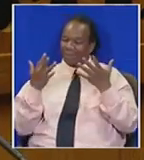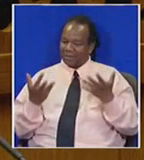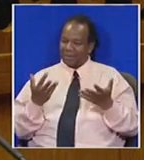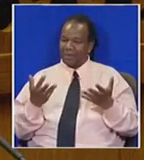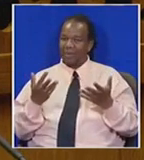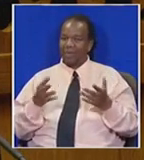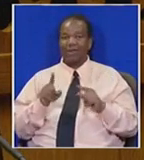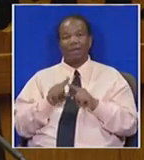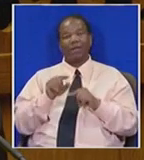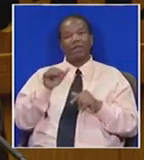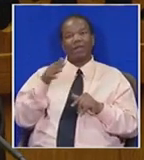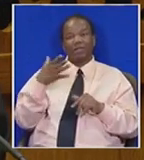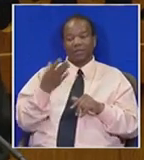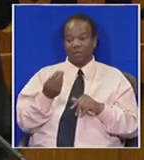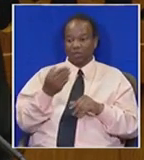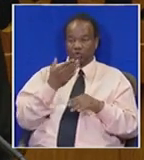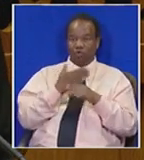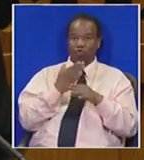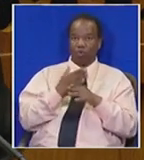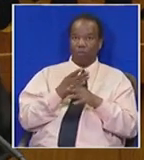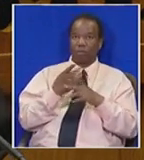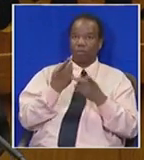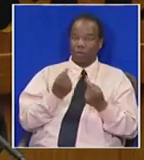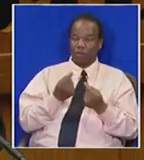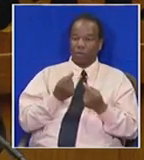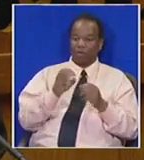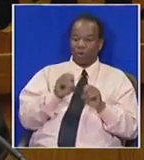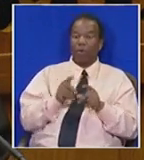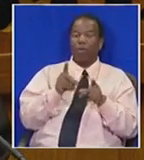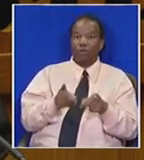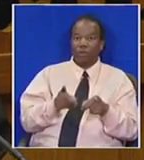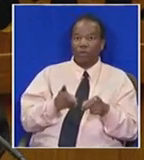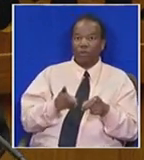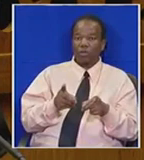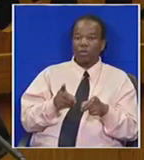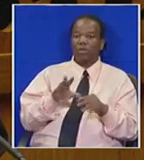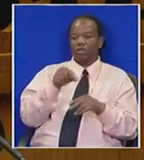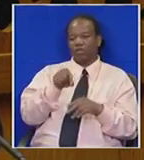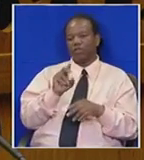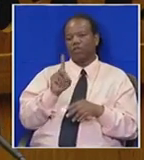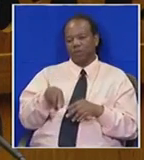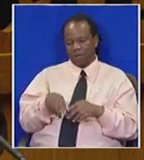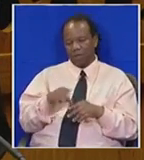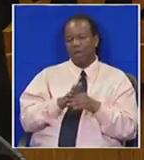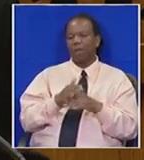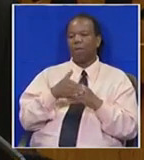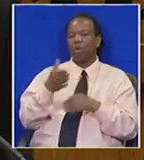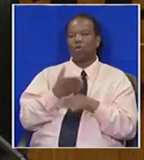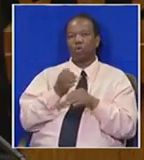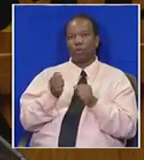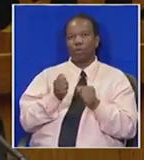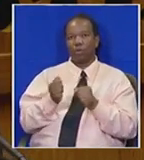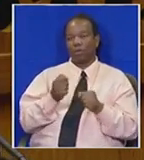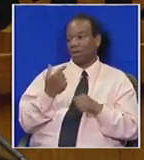unlocks job drivers in the economy, sectors with opportunity to expand the GDP and create employment. In